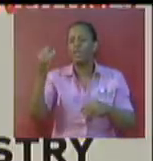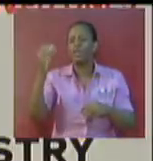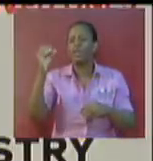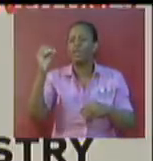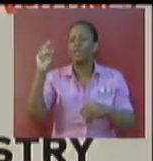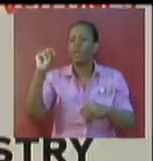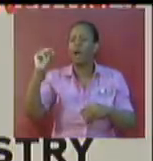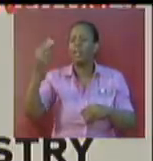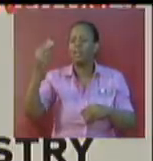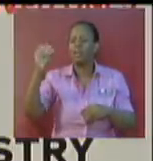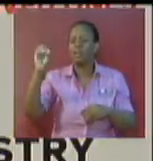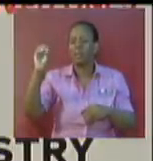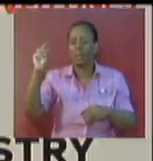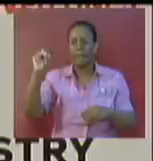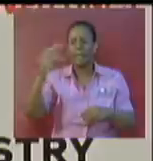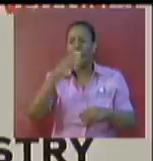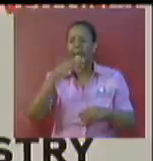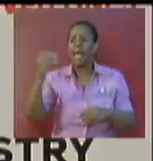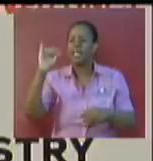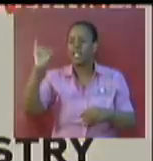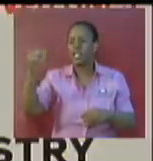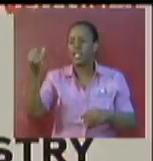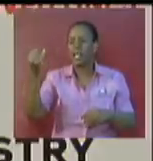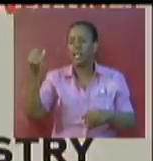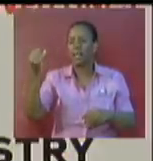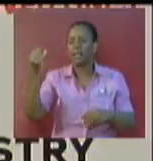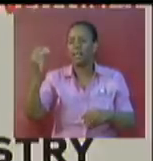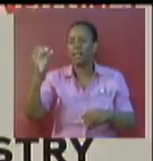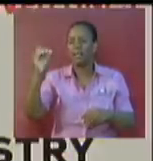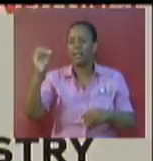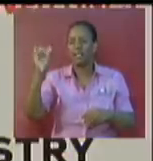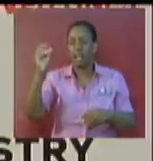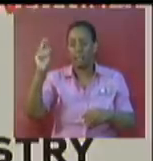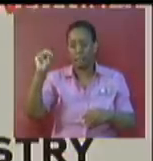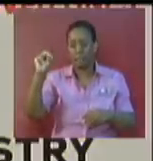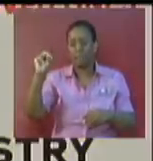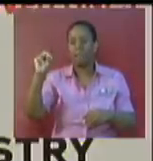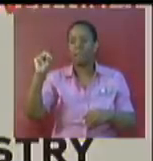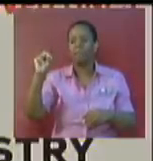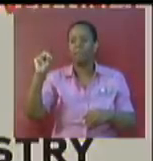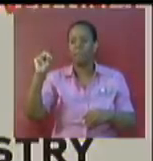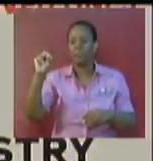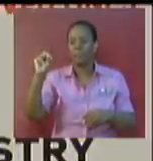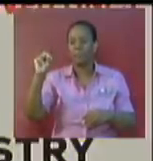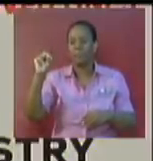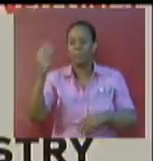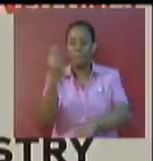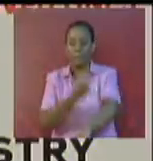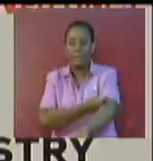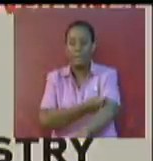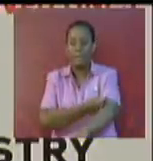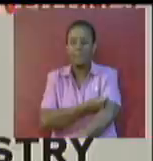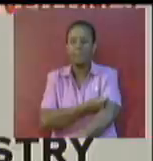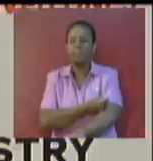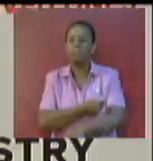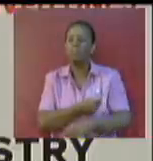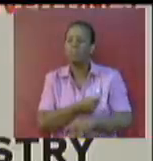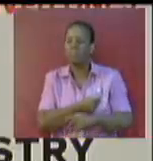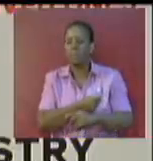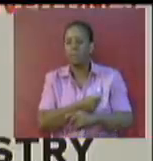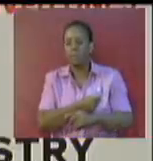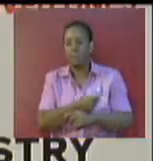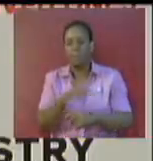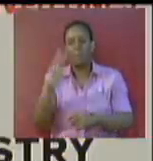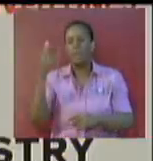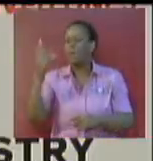point. However, it is a one-dose vaccine, which is, in terms of administration and getting persons to take it, it is a little